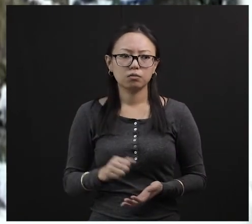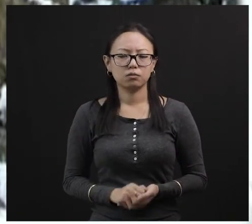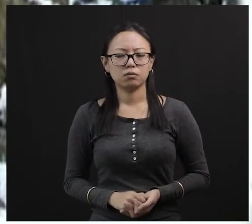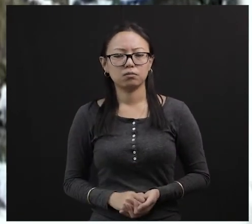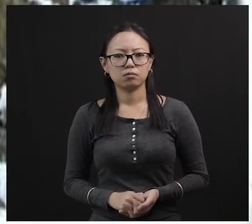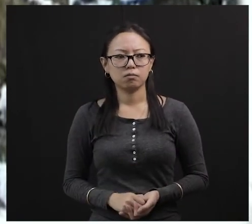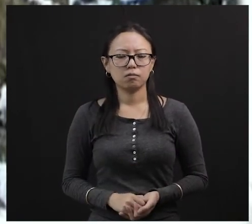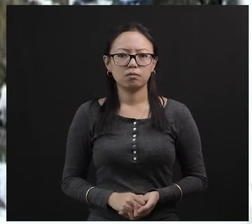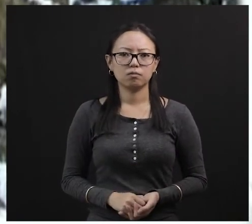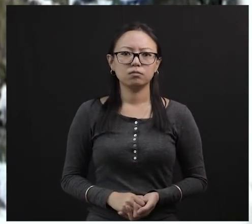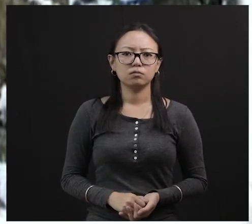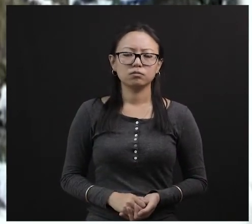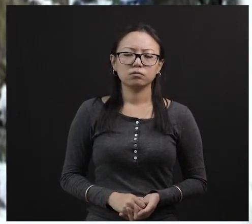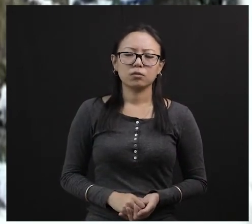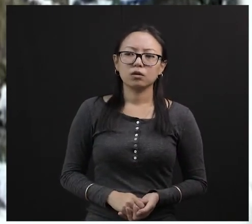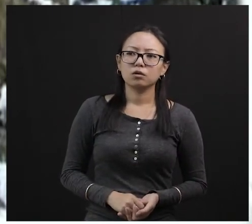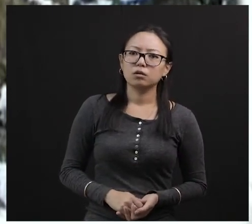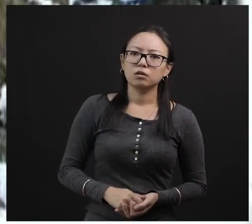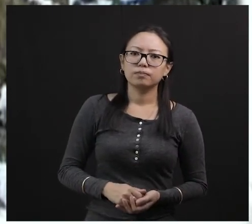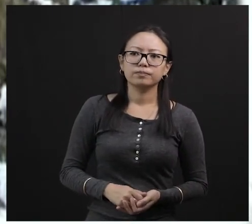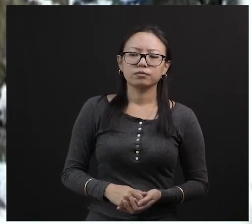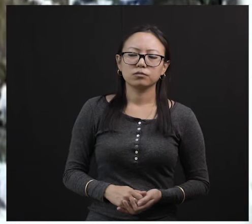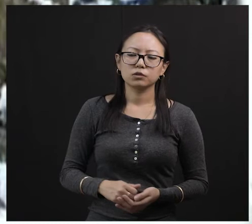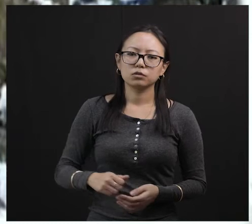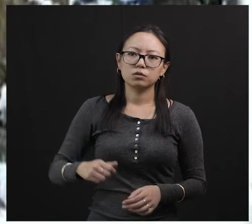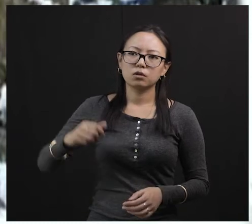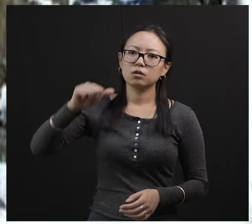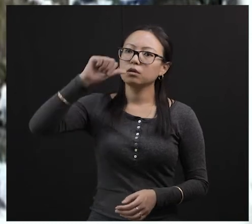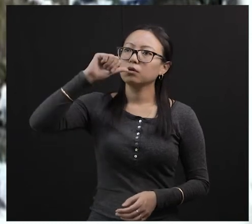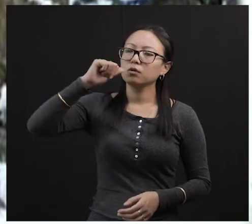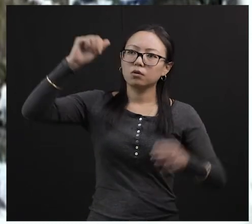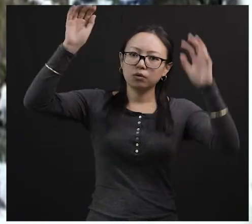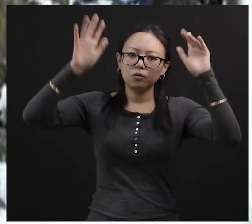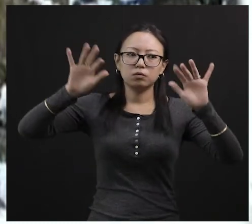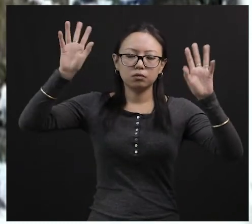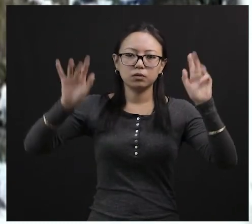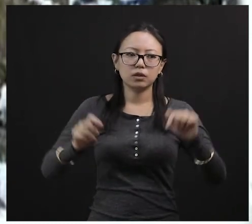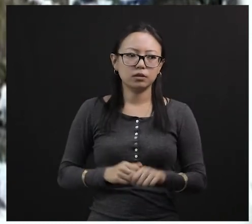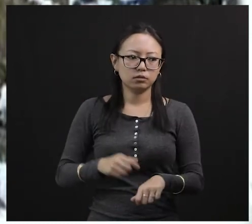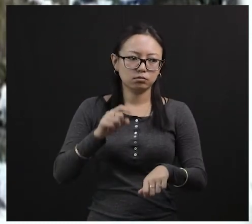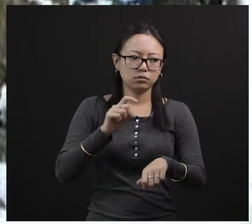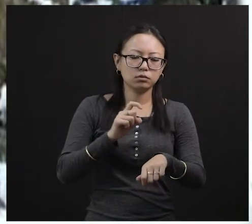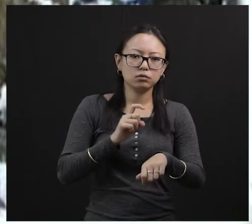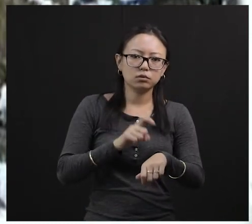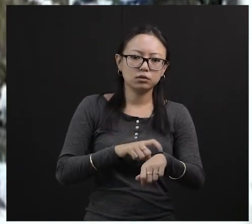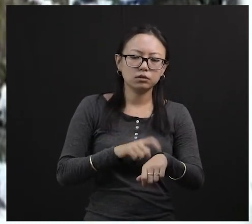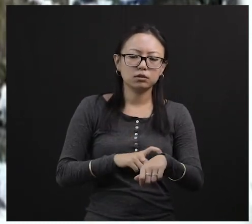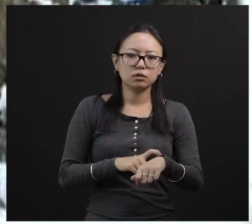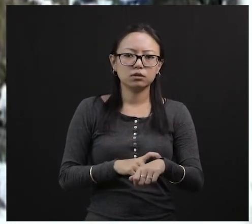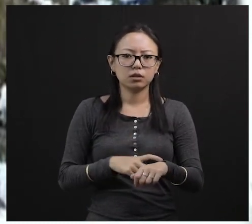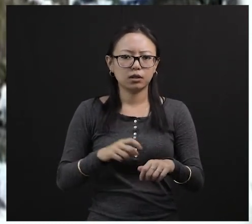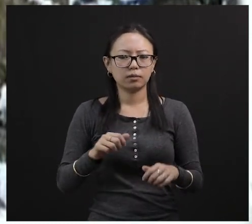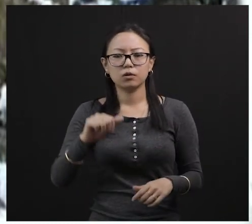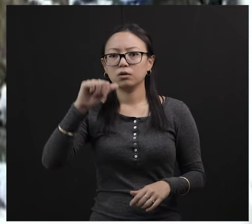When it rains, okay, the rocks will have small surfaces. Surfaces means small